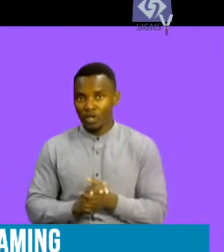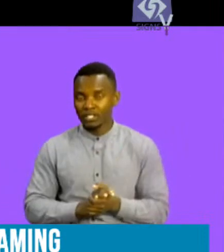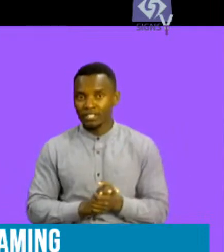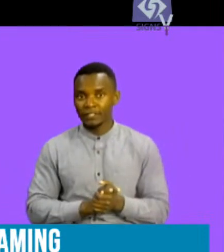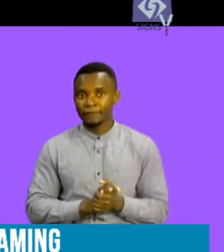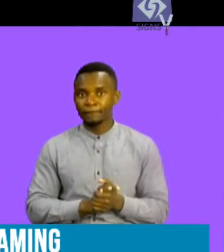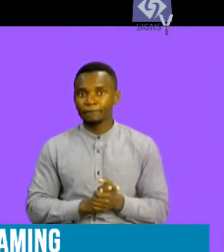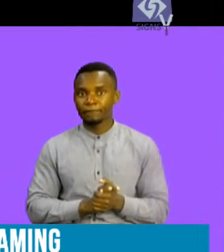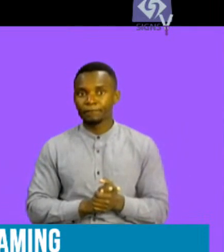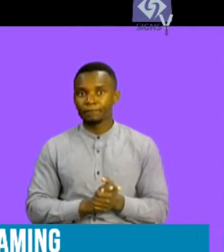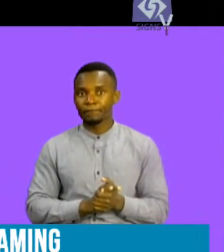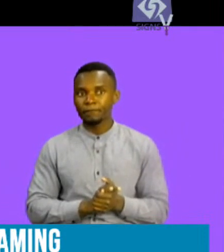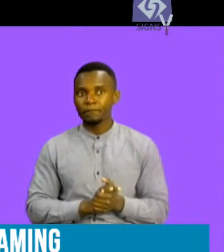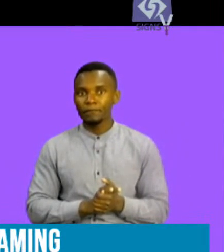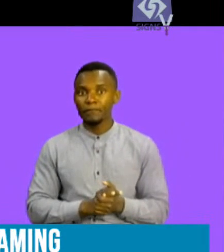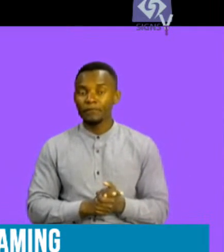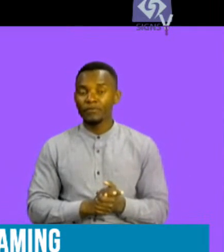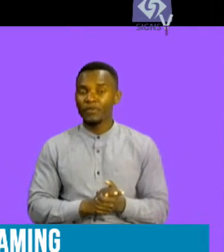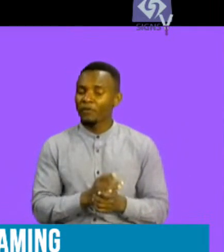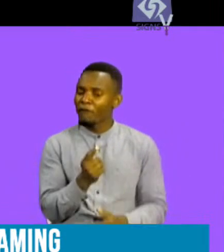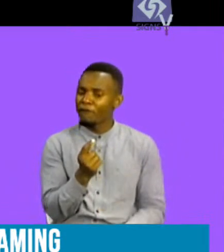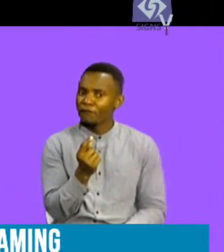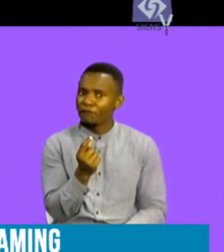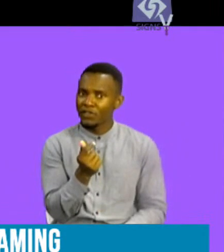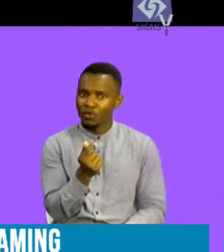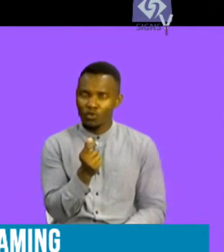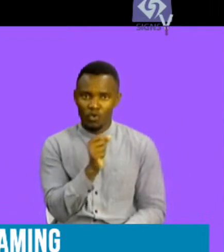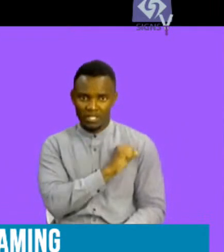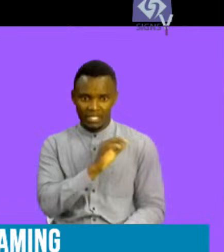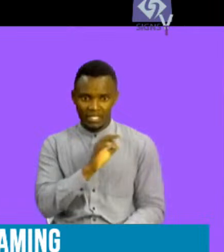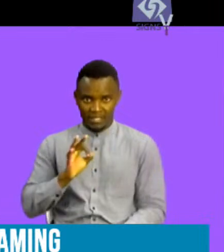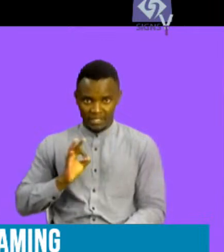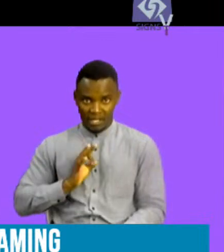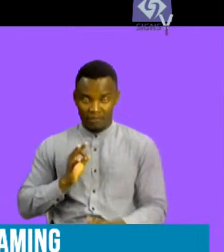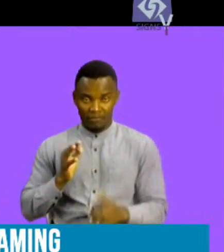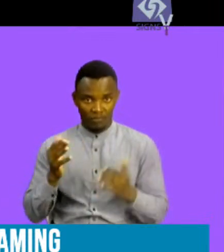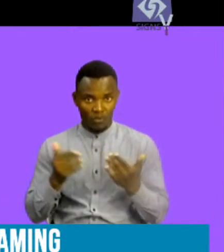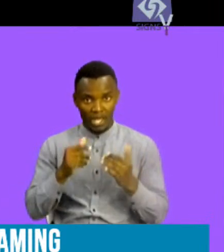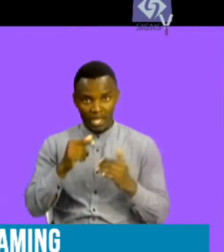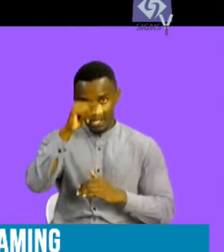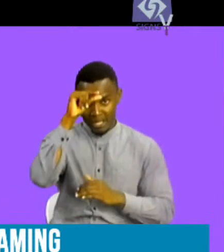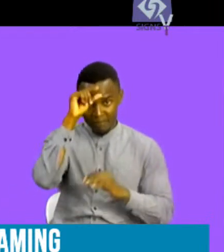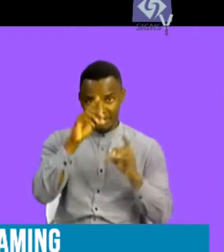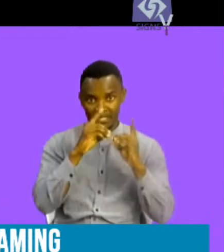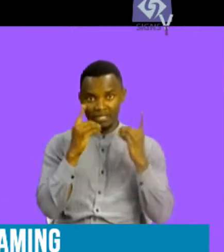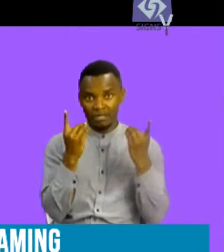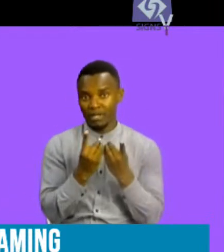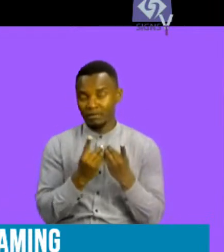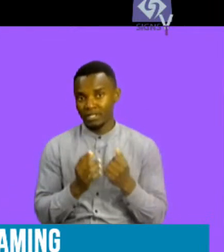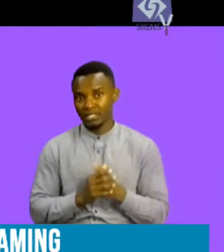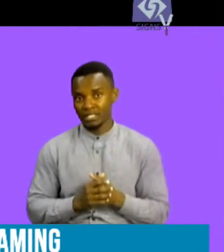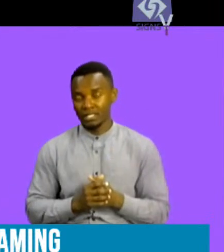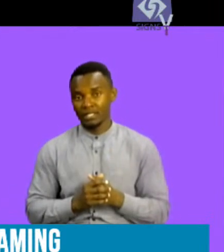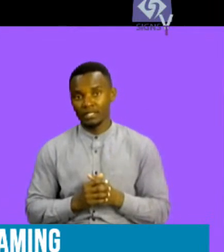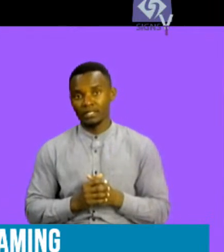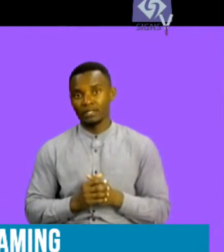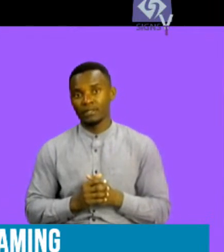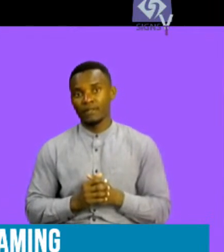in terms of staffing in most of the government departments. Of course, this is just to say